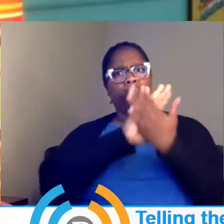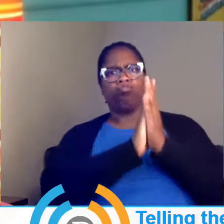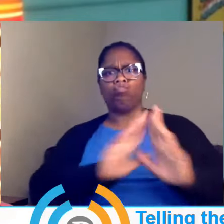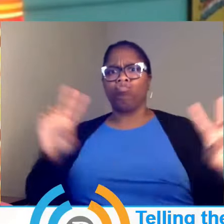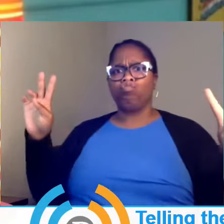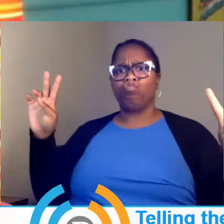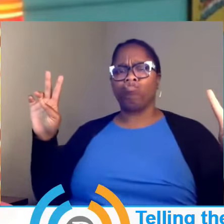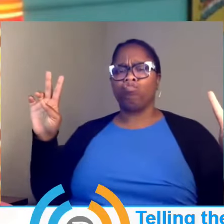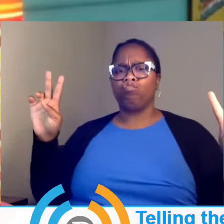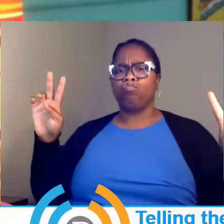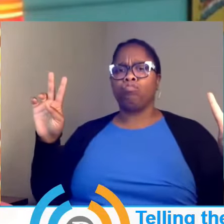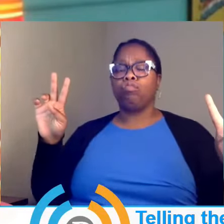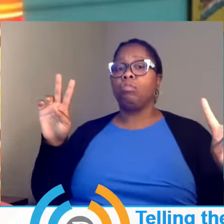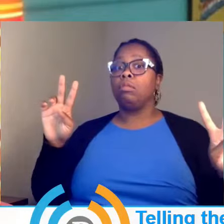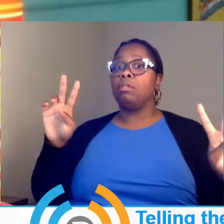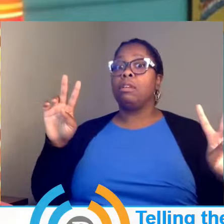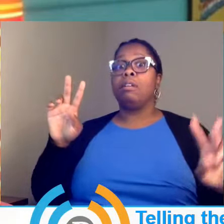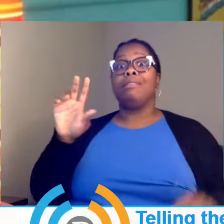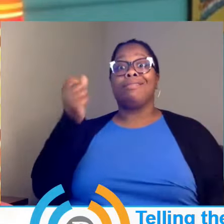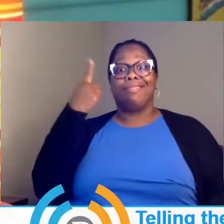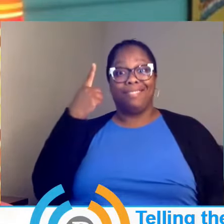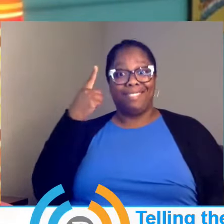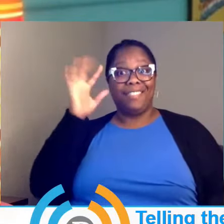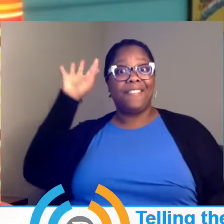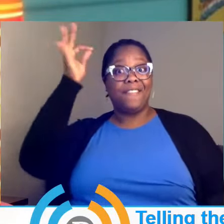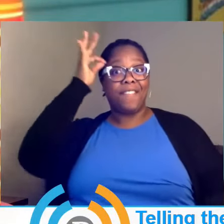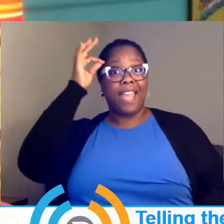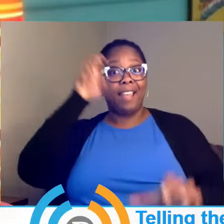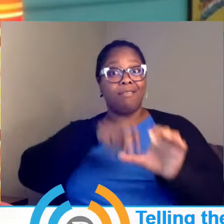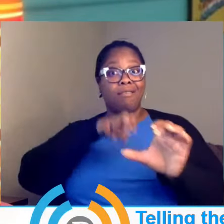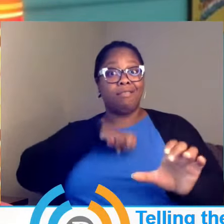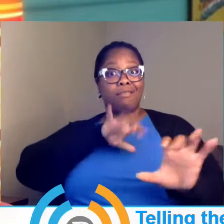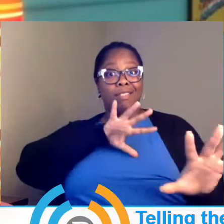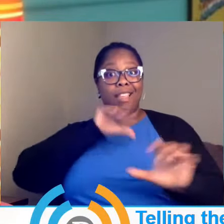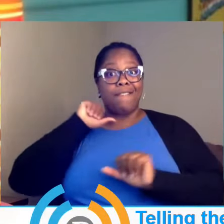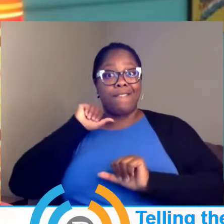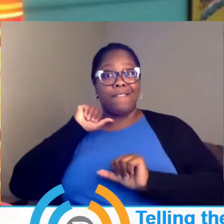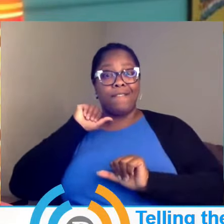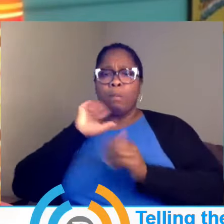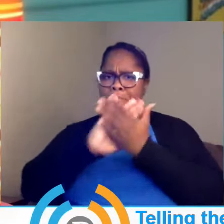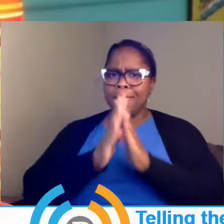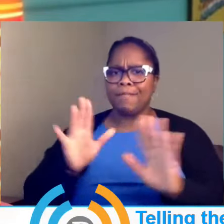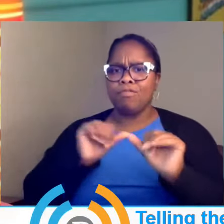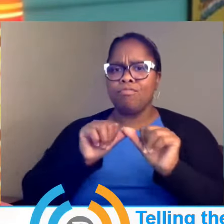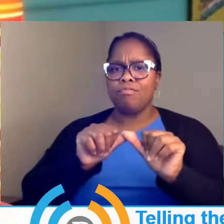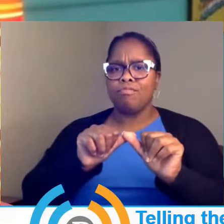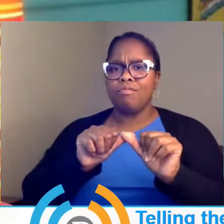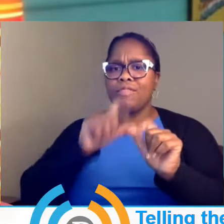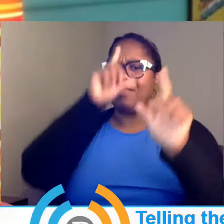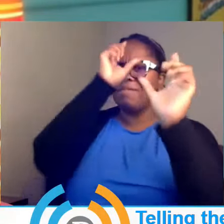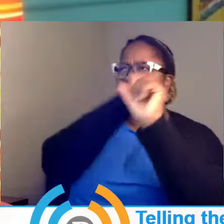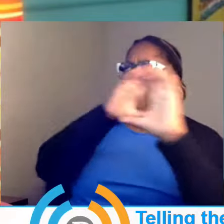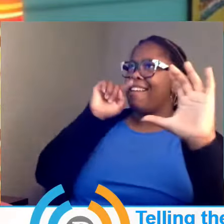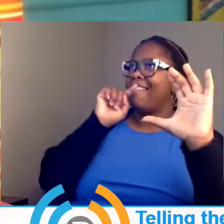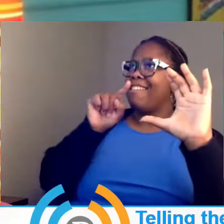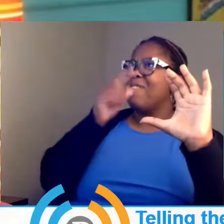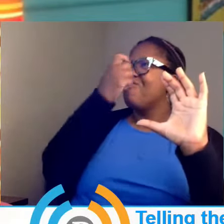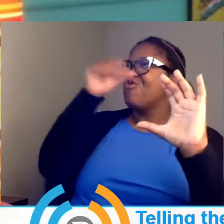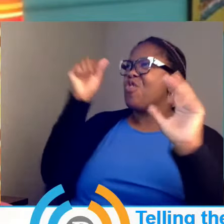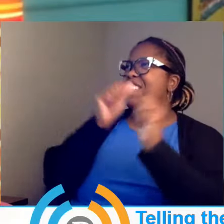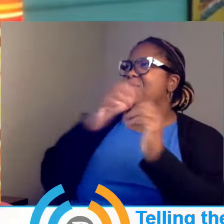Fed's withdrawal. So imagine a protest without cops. And that